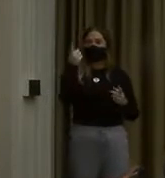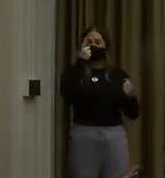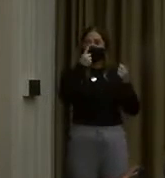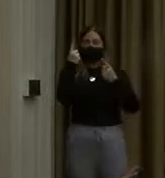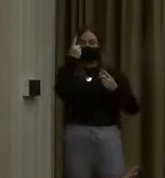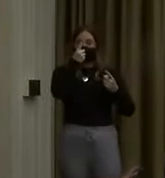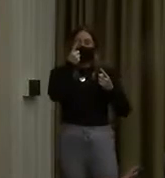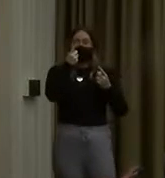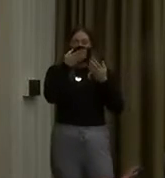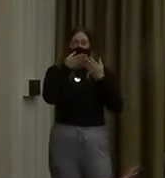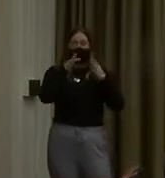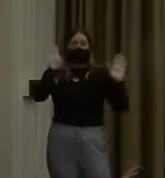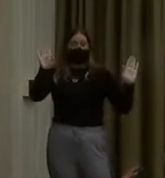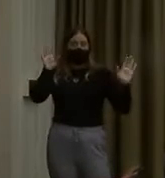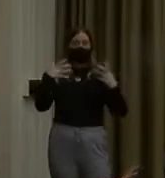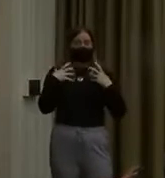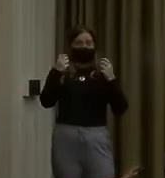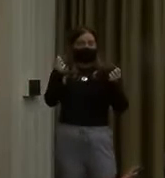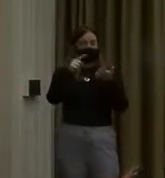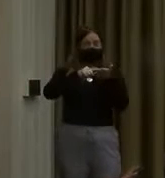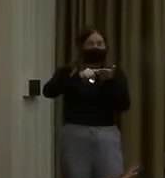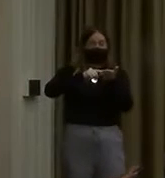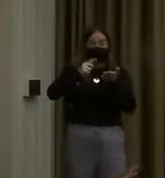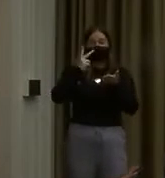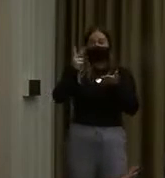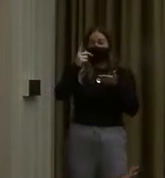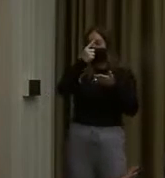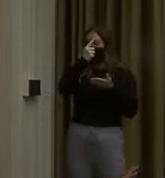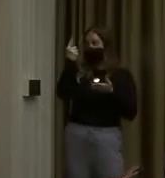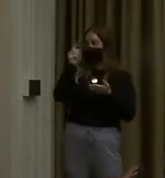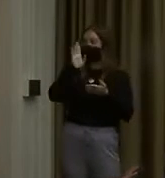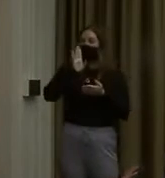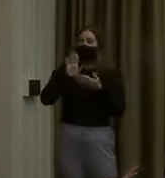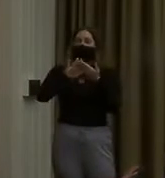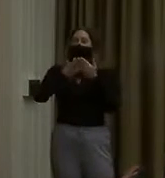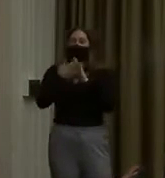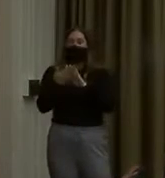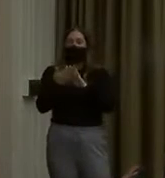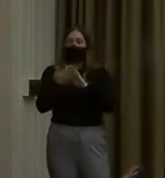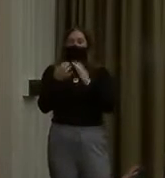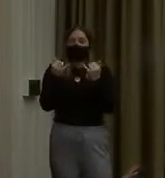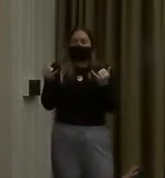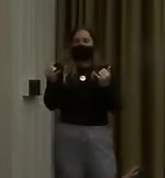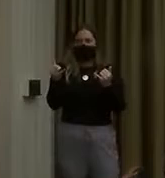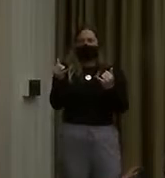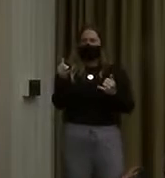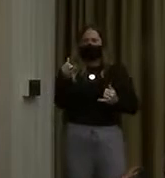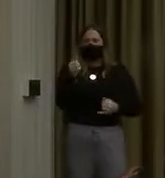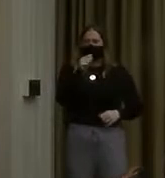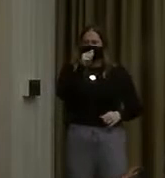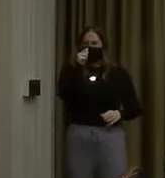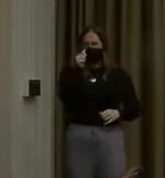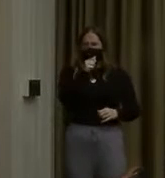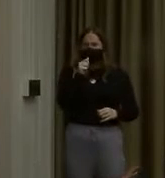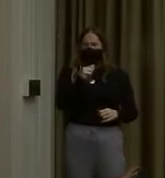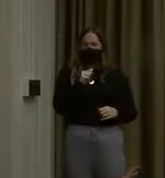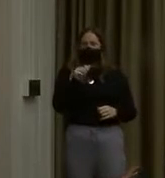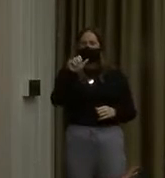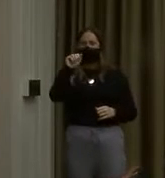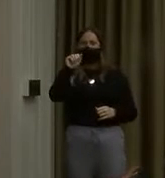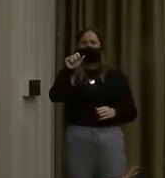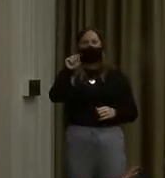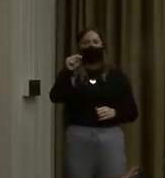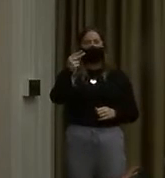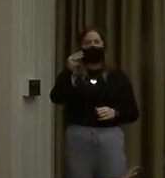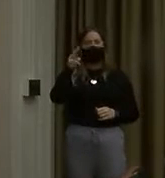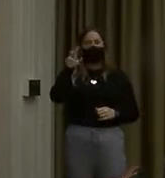health research that these Black and brown communities now are suffering from the highest rates of asthma? Well, not